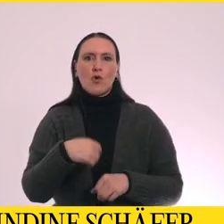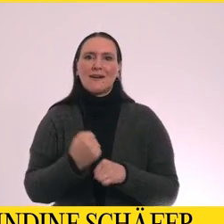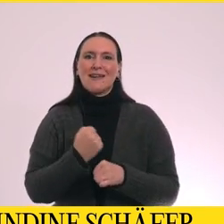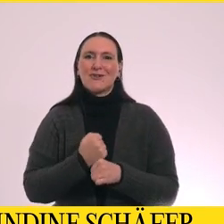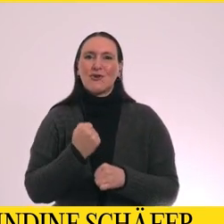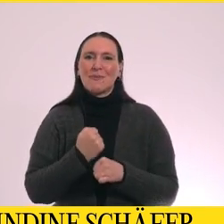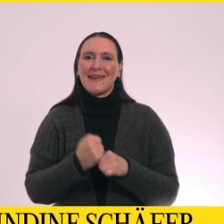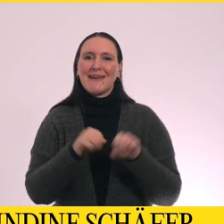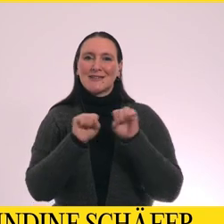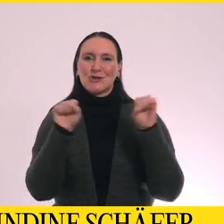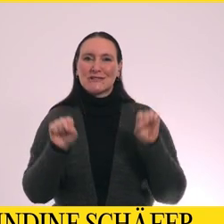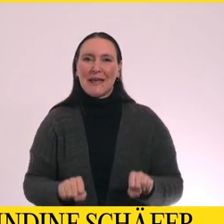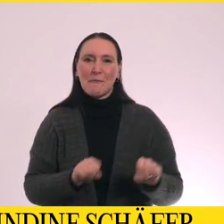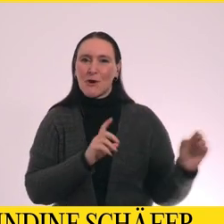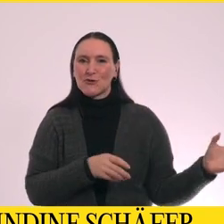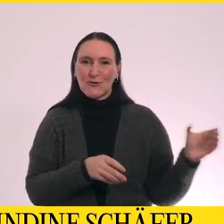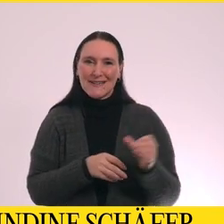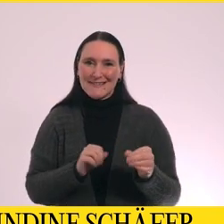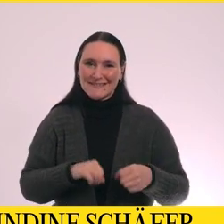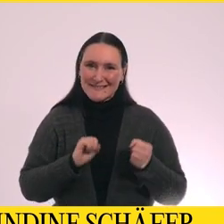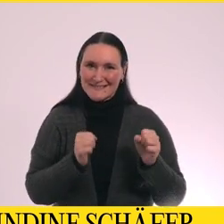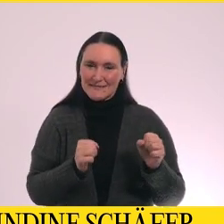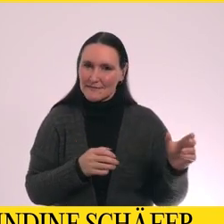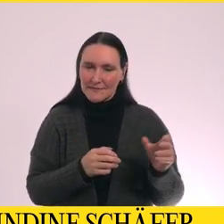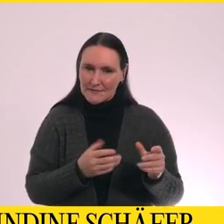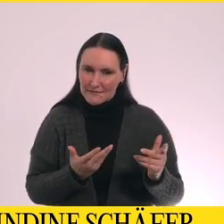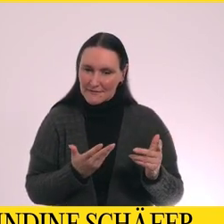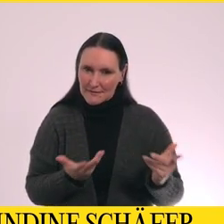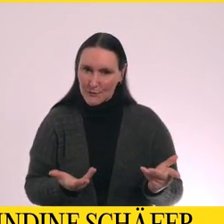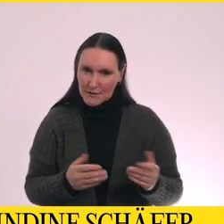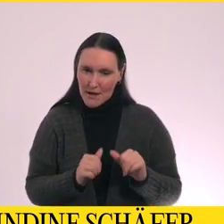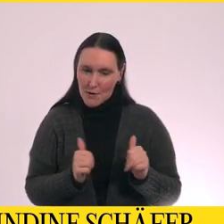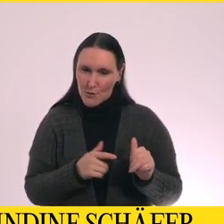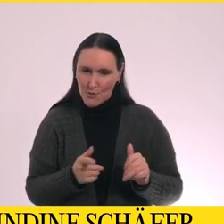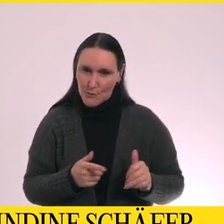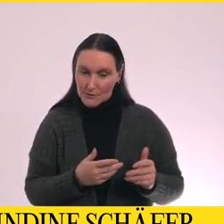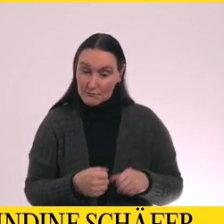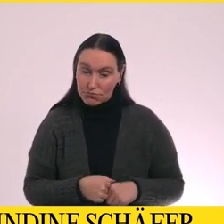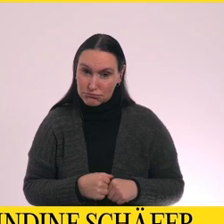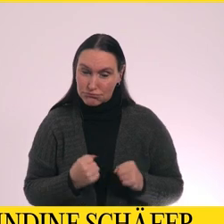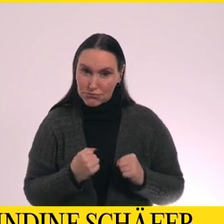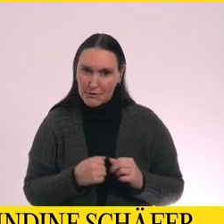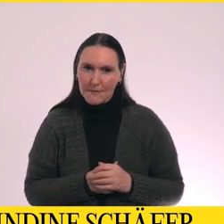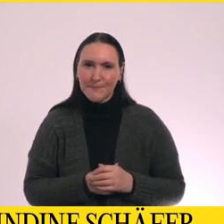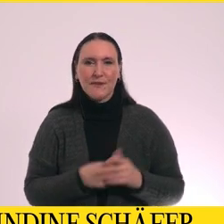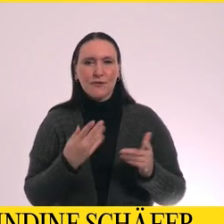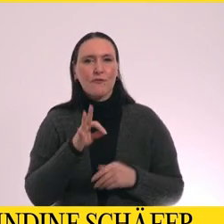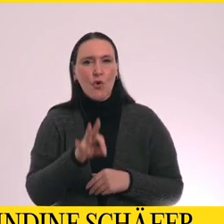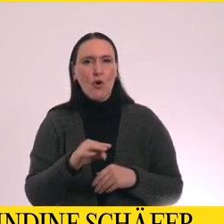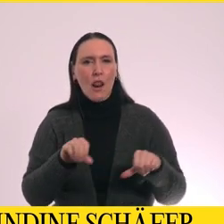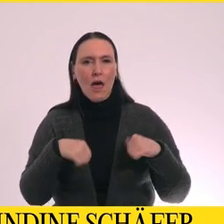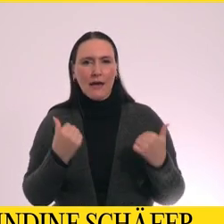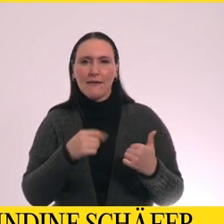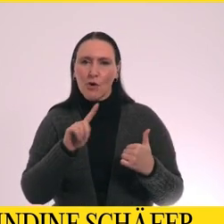doesn't mean that there is an intention to offer any sort of fruitful life. So there is